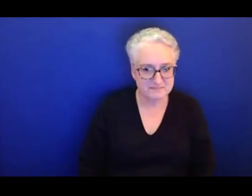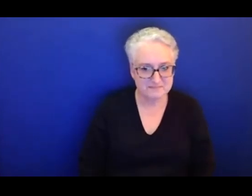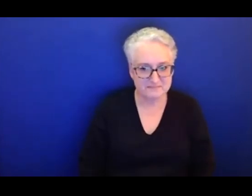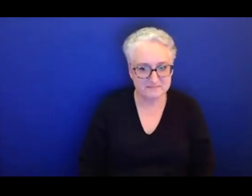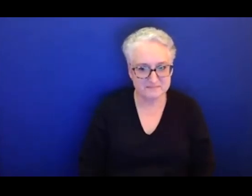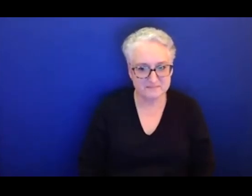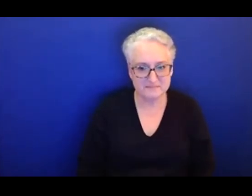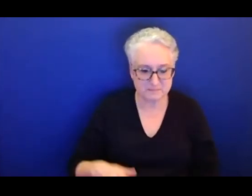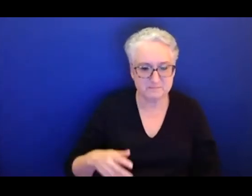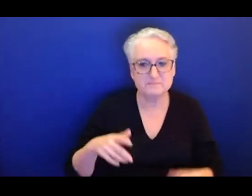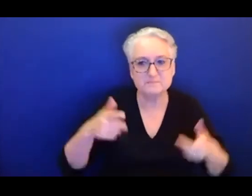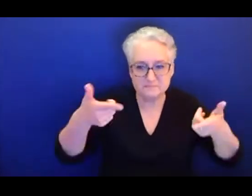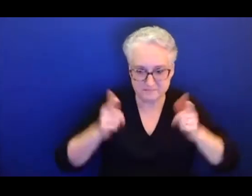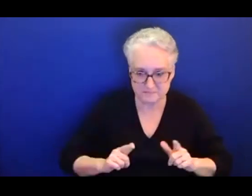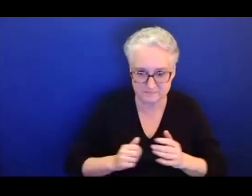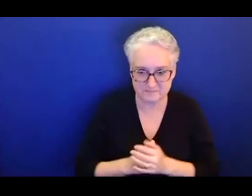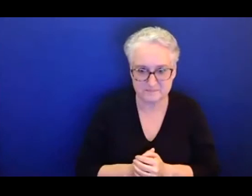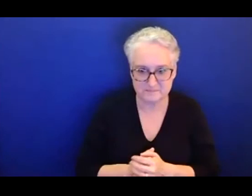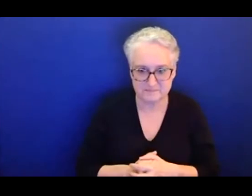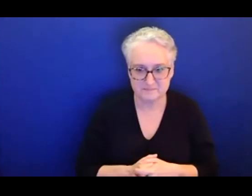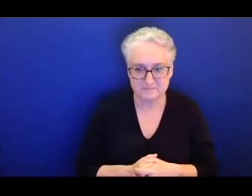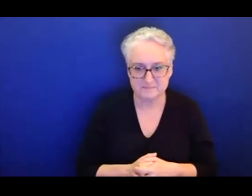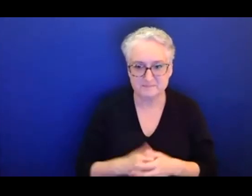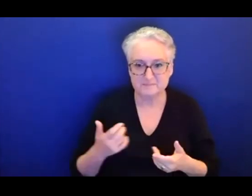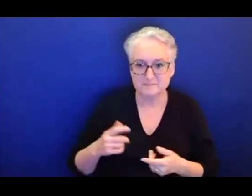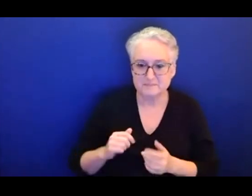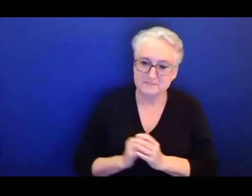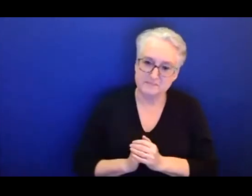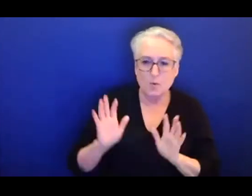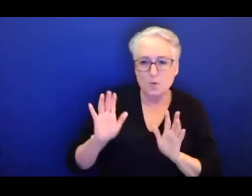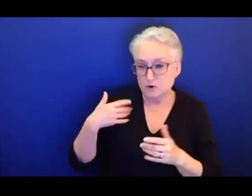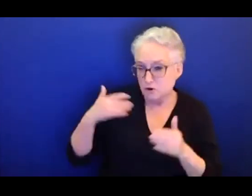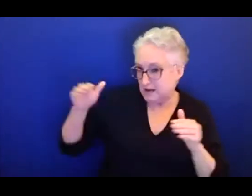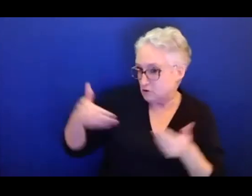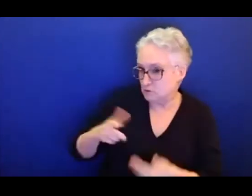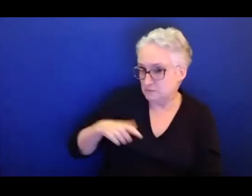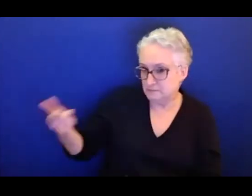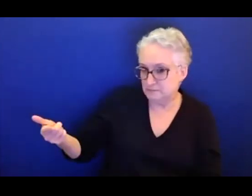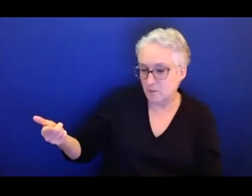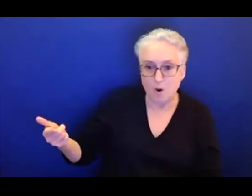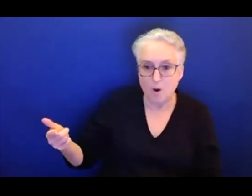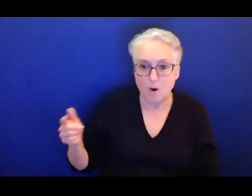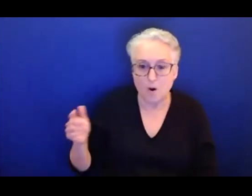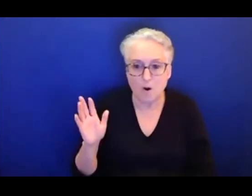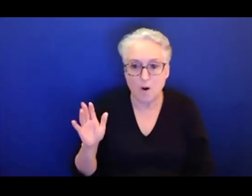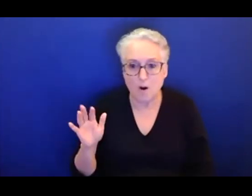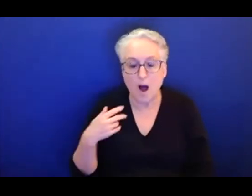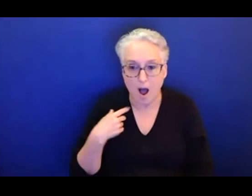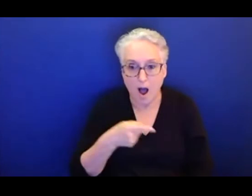introduce, actually, I believe that there is a question now is regarding the street liaison